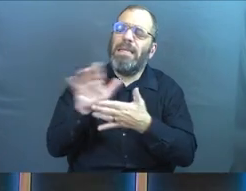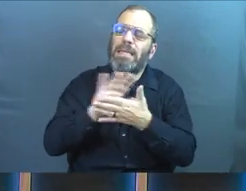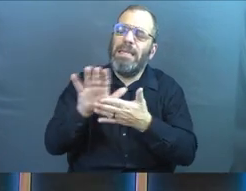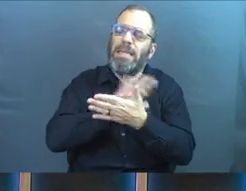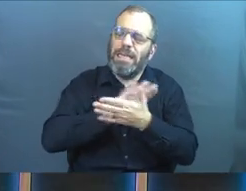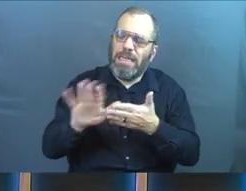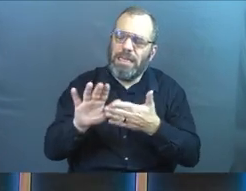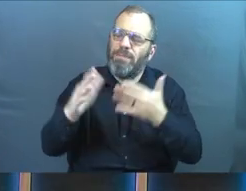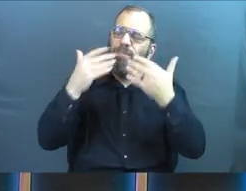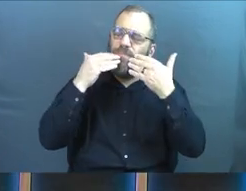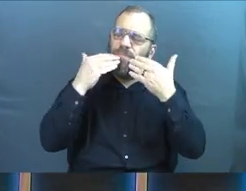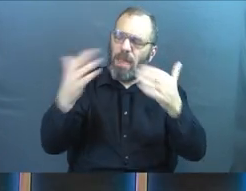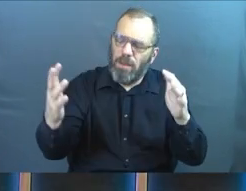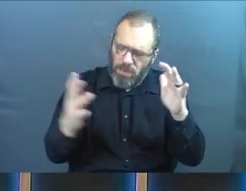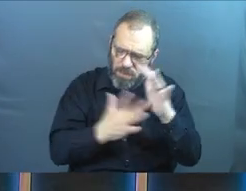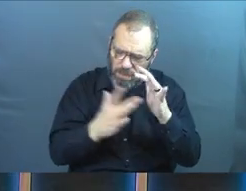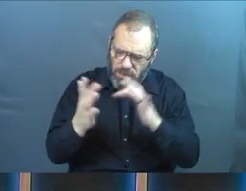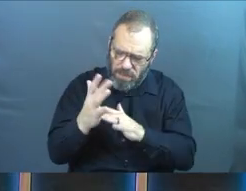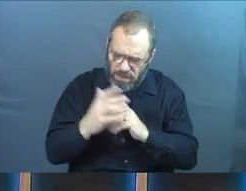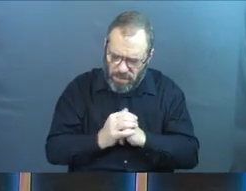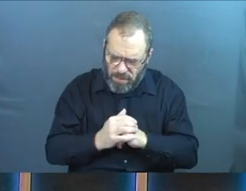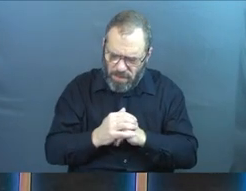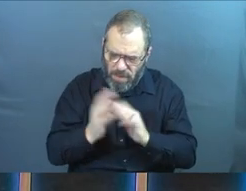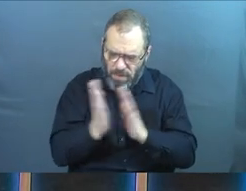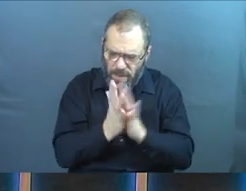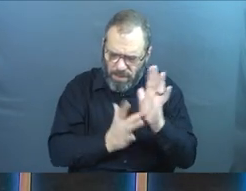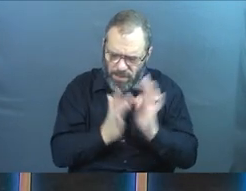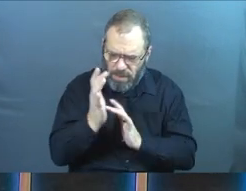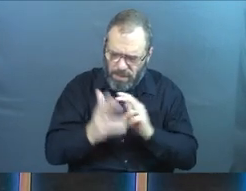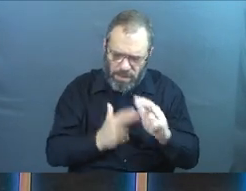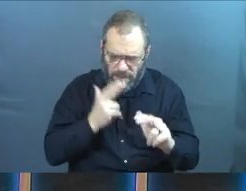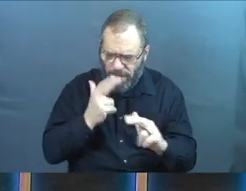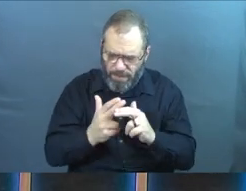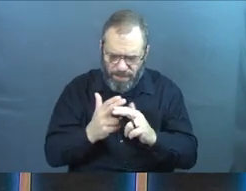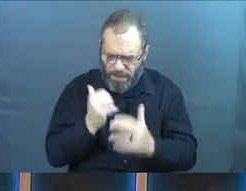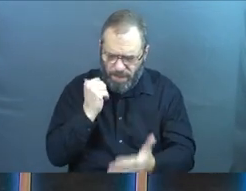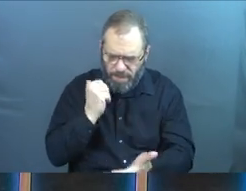Thank you, Jesus. In Christ's name, amen.